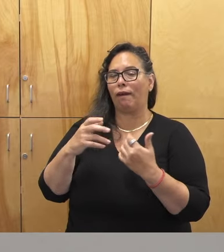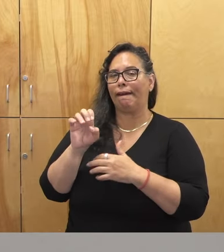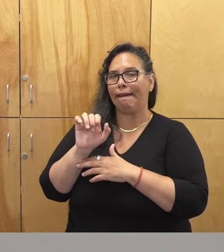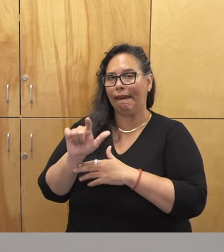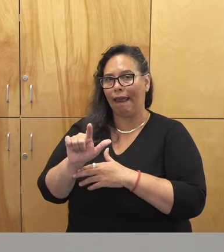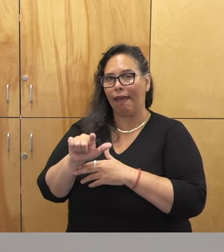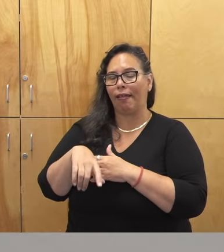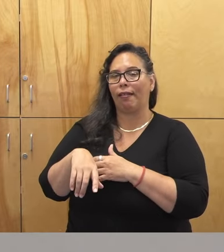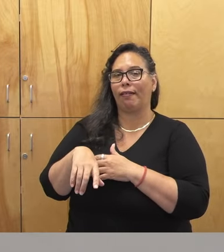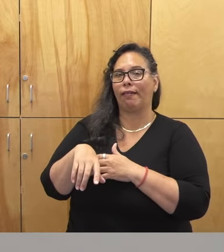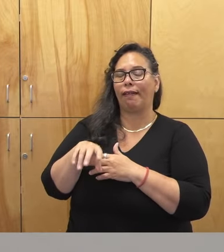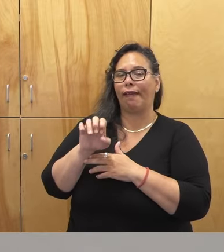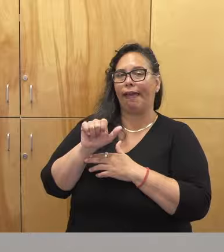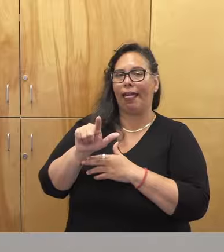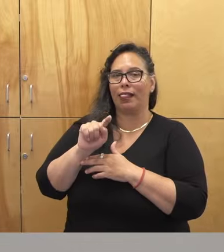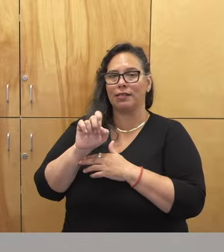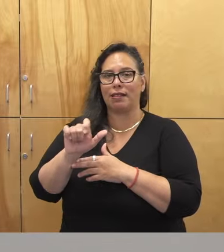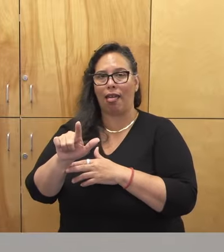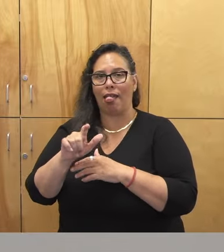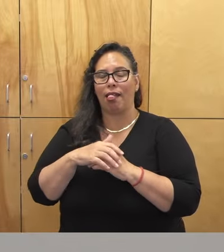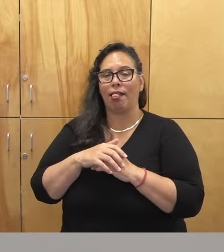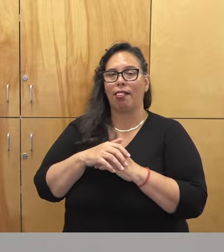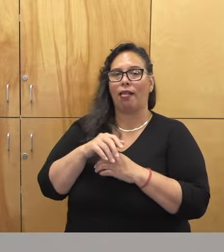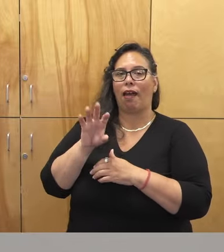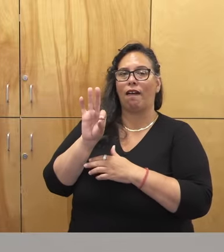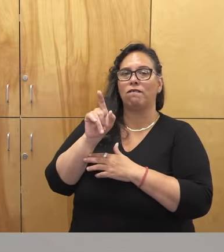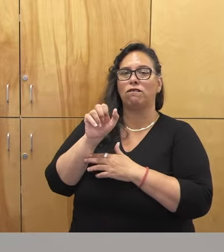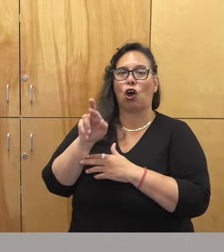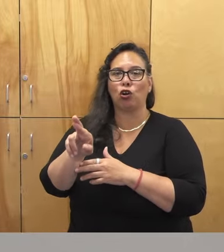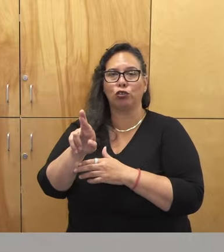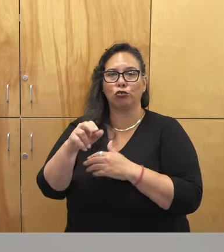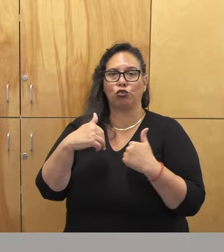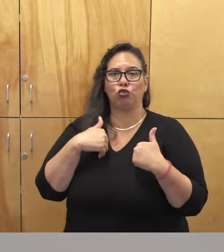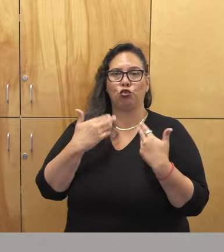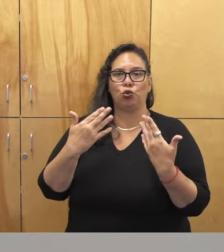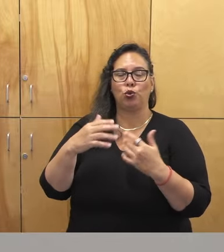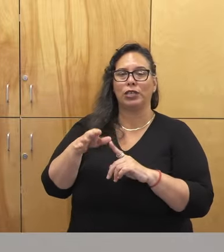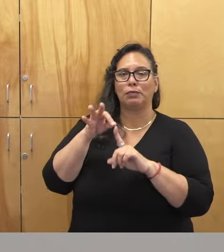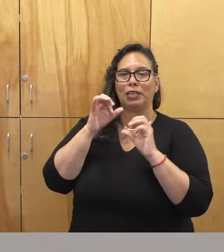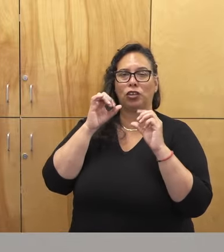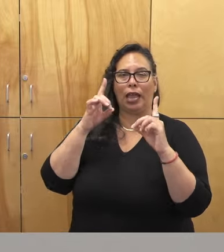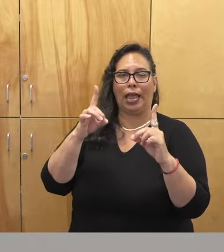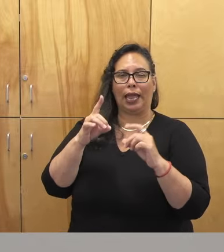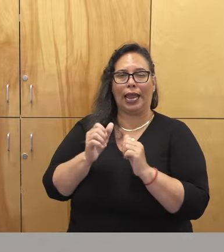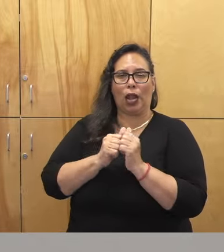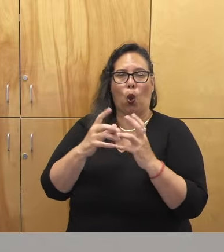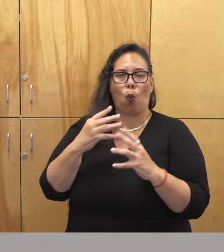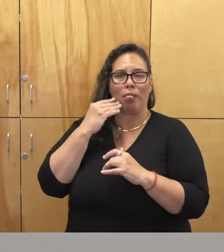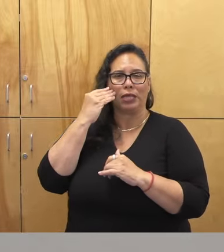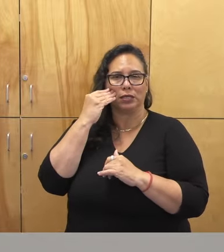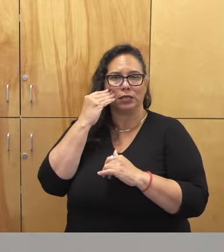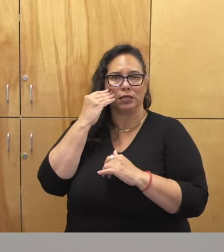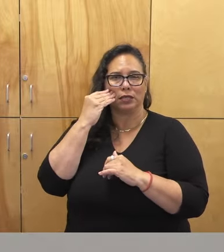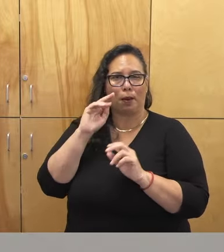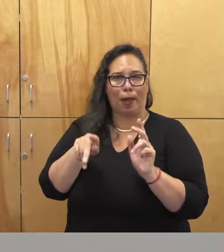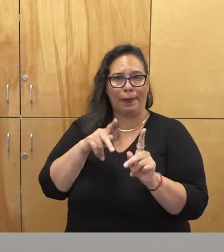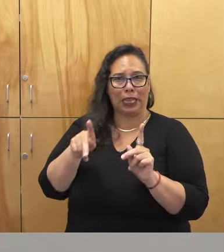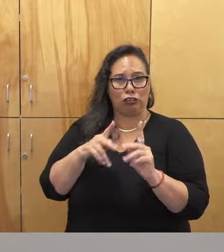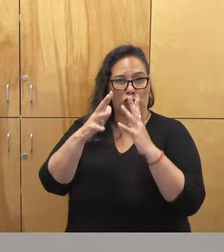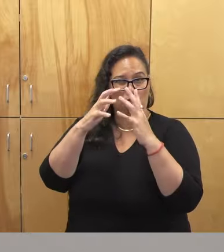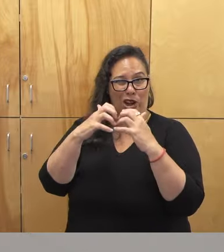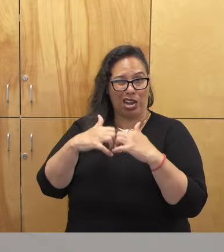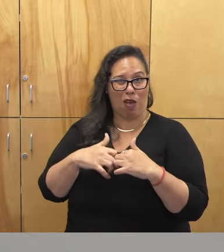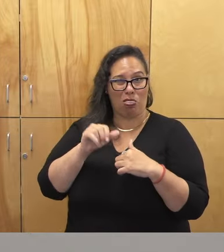ELs, LTELs, foster youth, SPED students, and homeless population? Do we have those